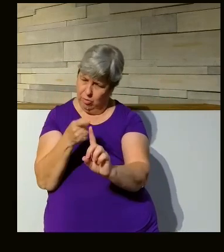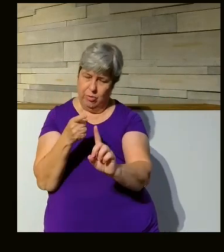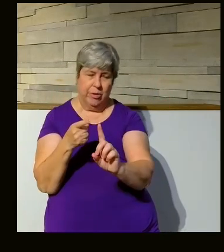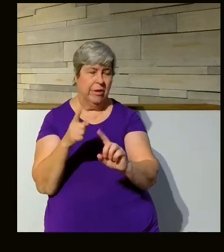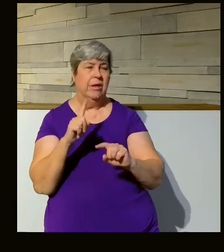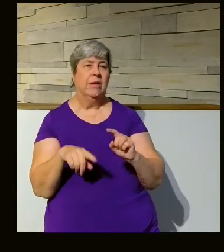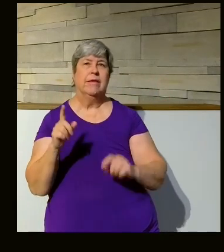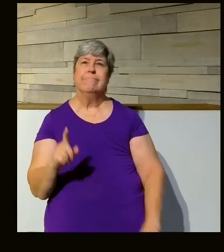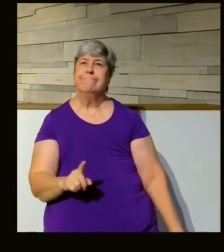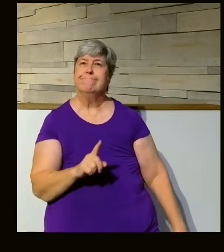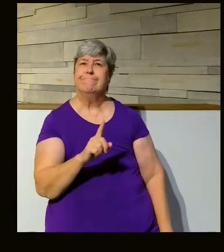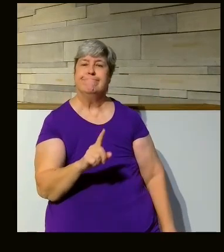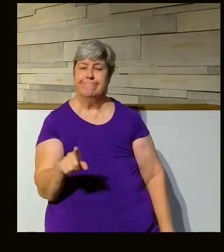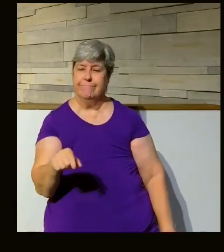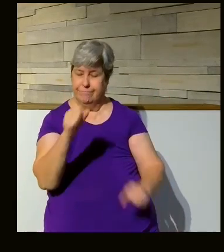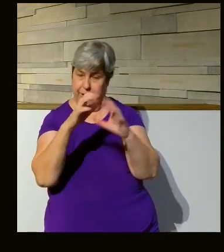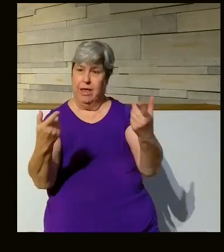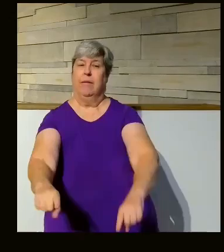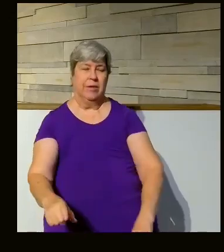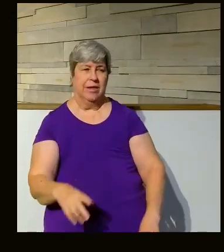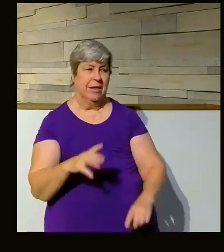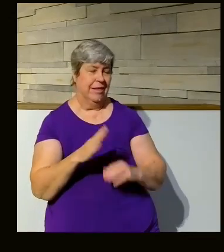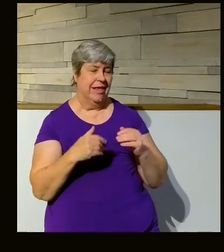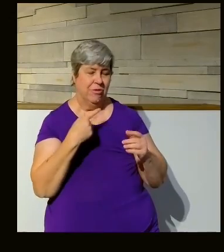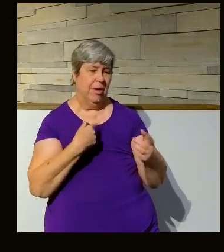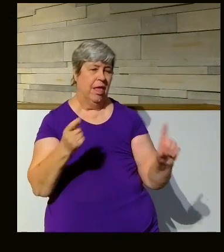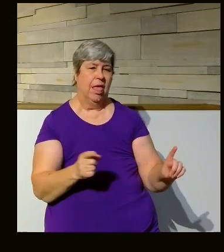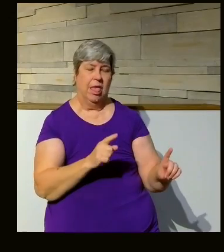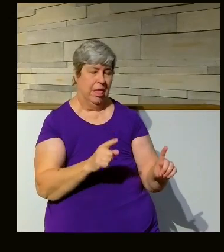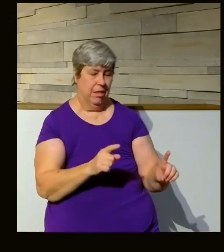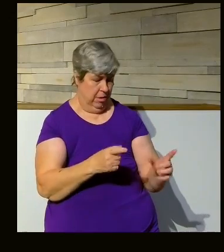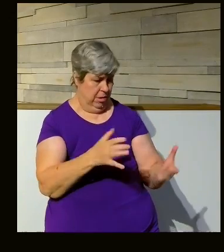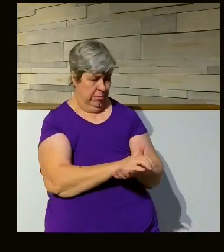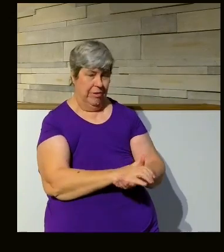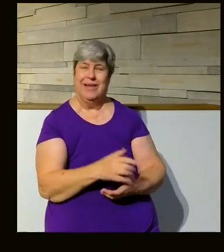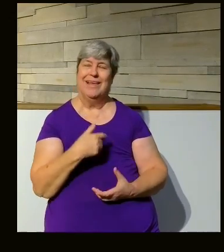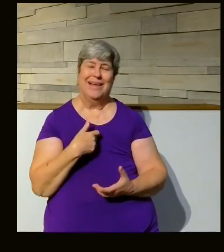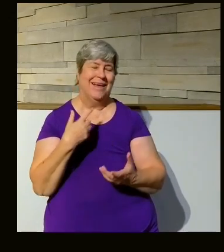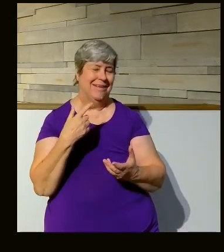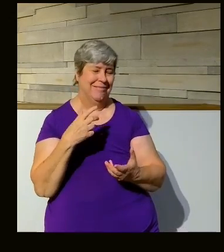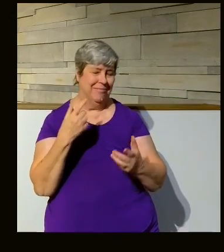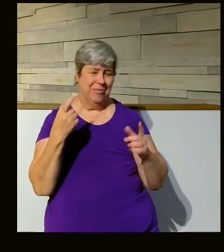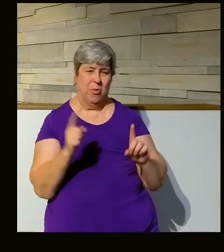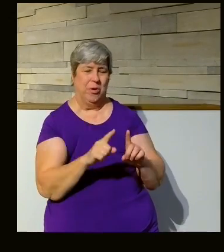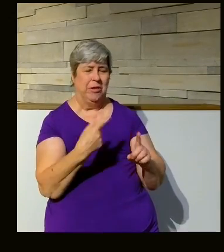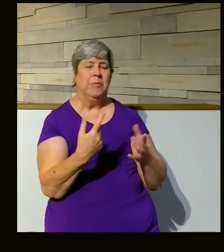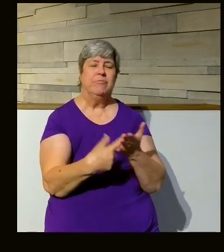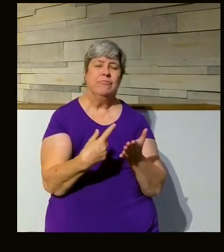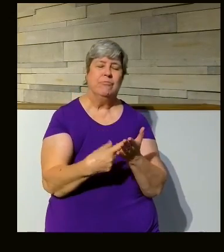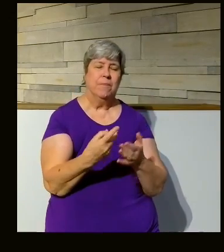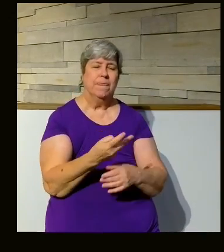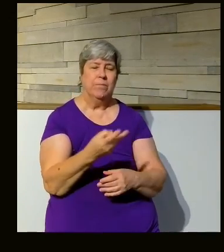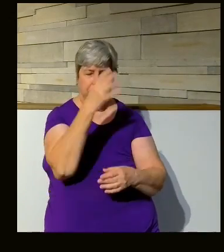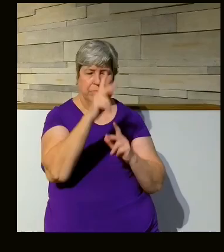Folks, you can't drift into this life any more than you can drift into marriage. I walked in on the conversation, somebody today, a